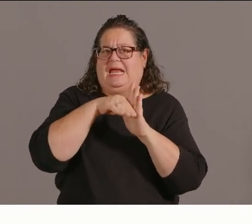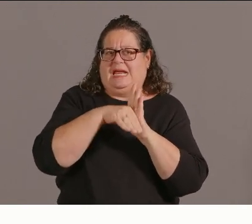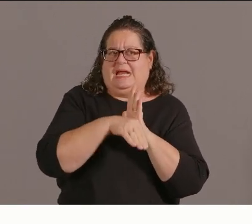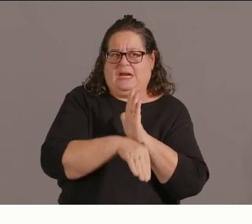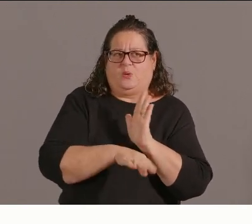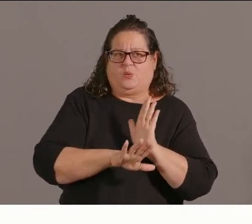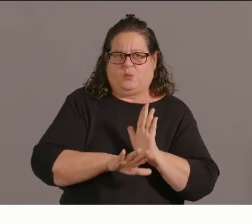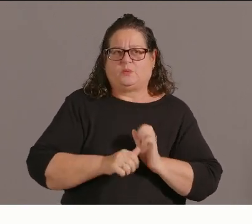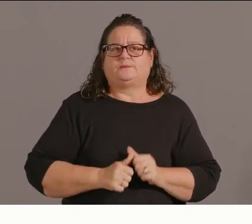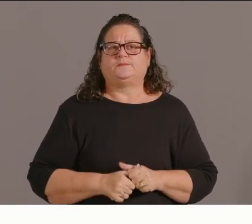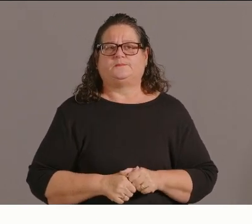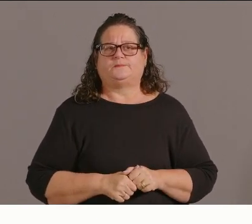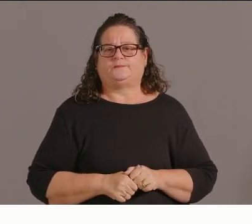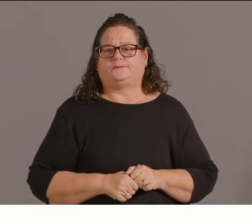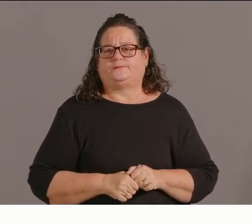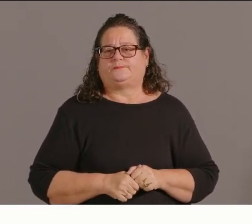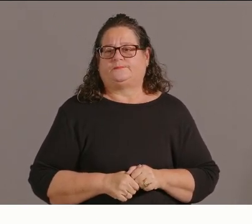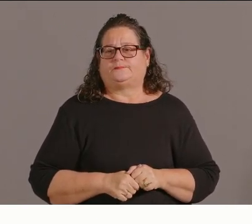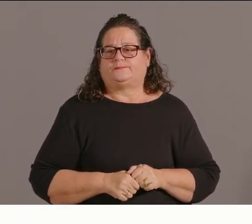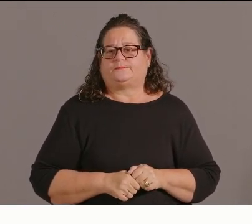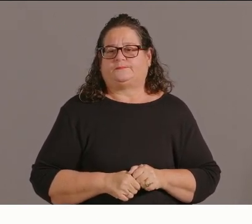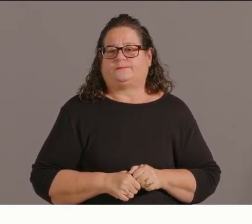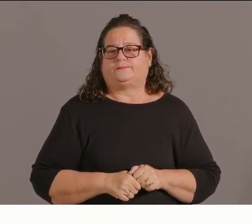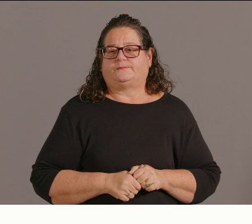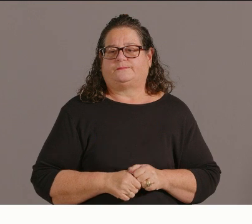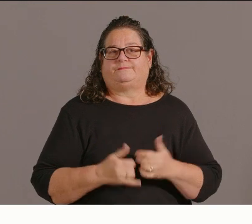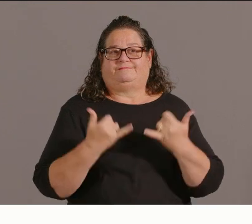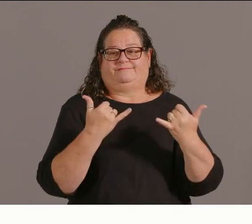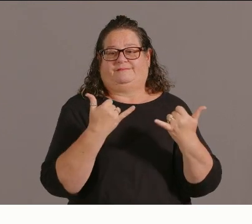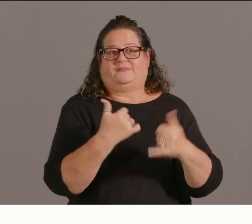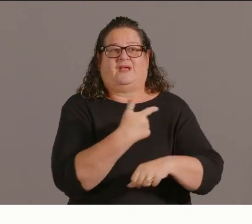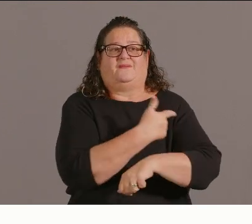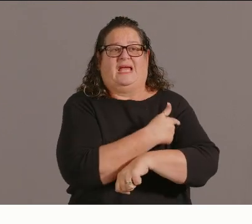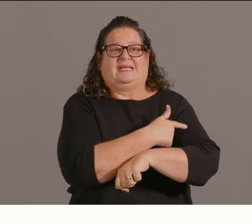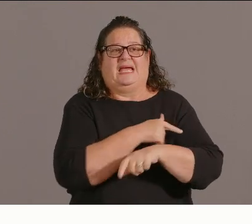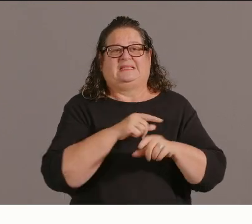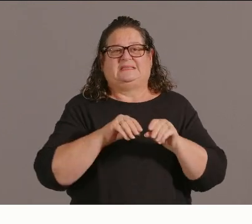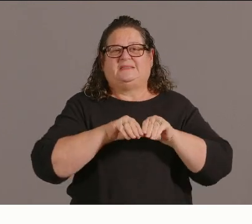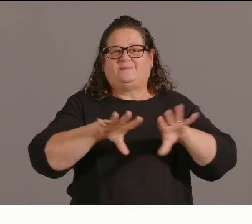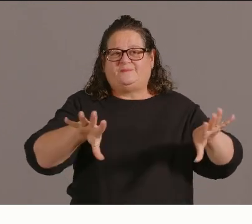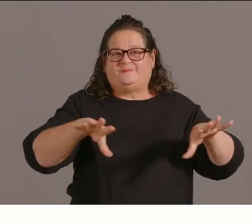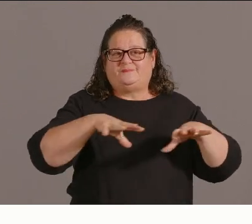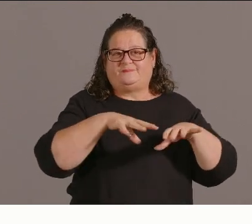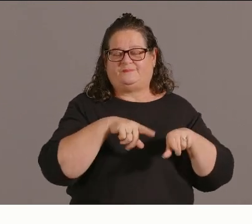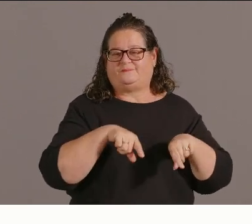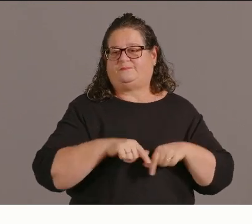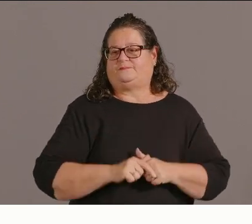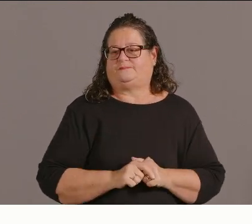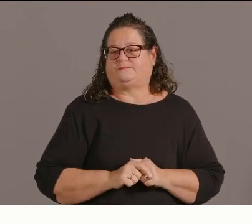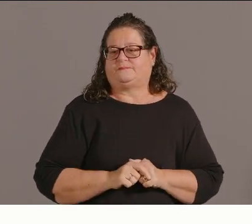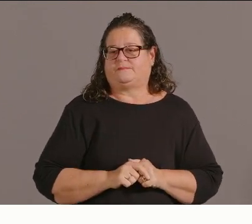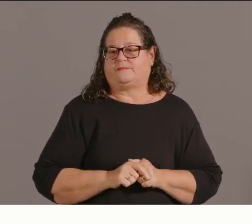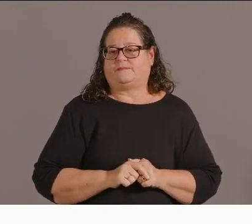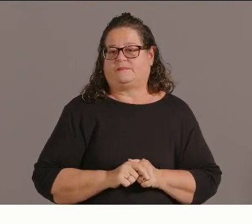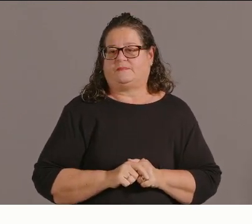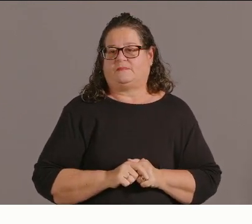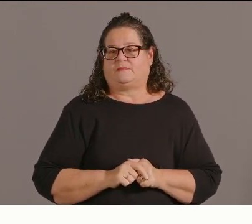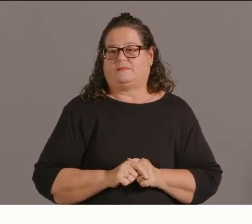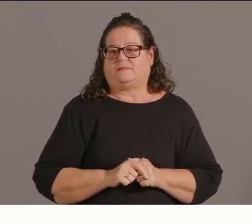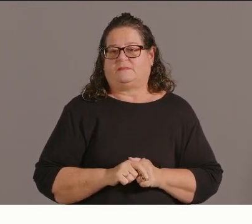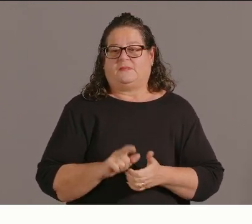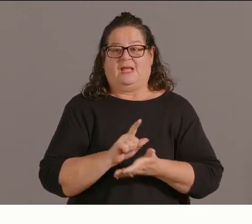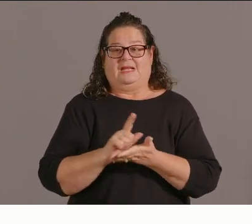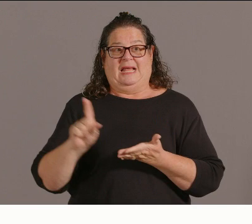January. So moving on to our vaccine distribution, last week we updated our